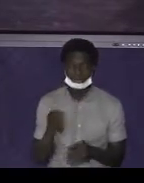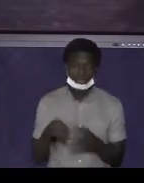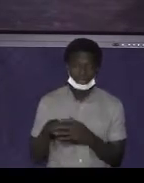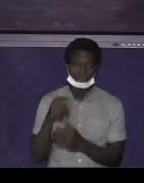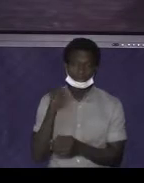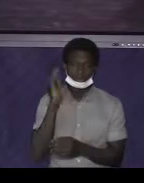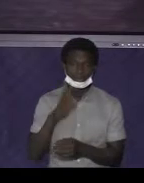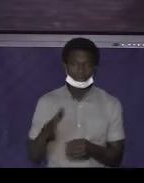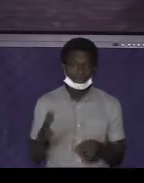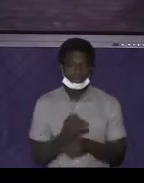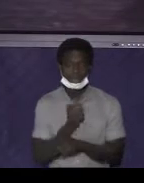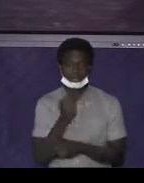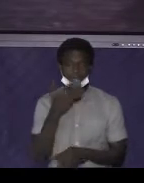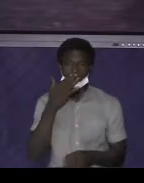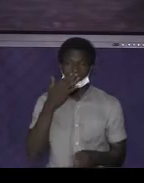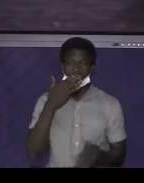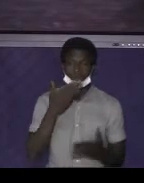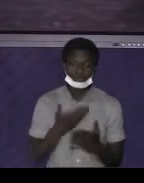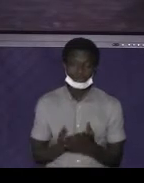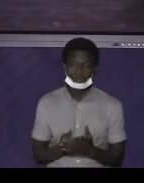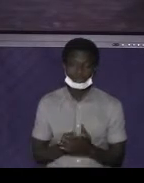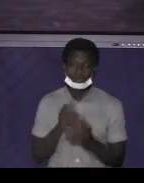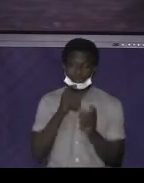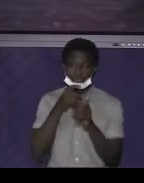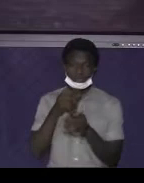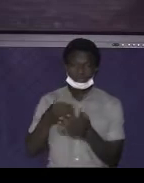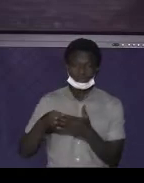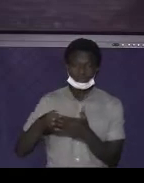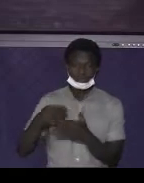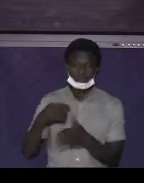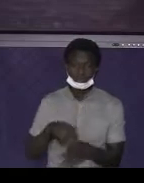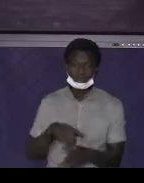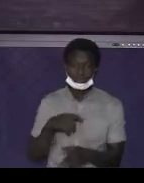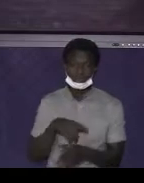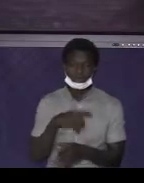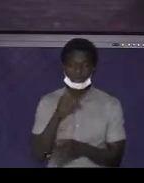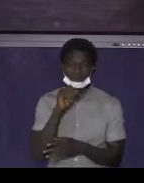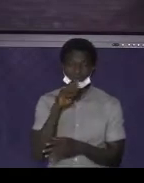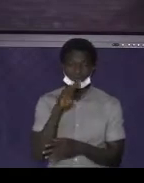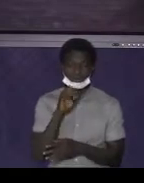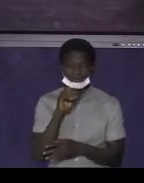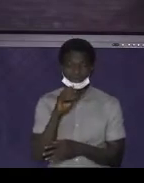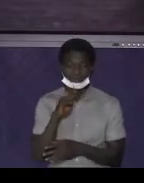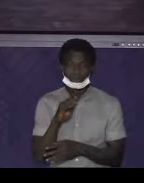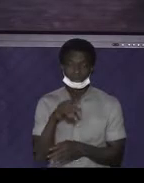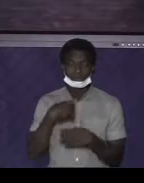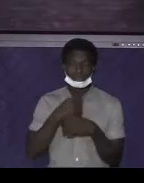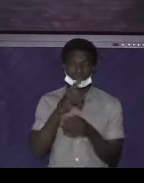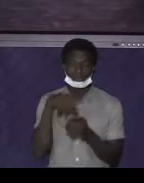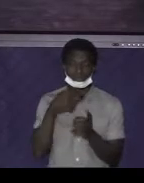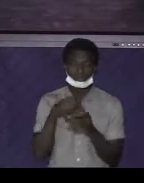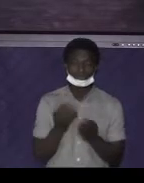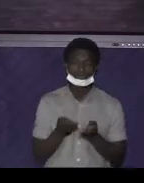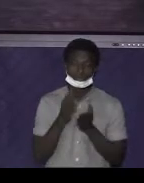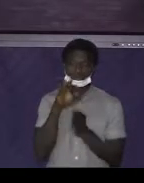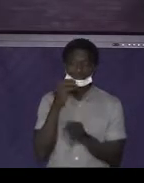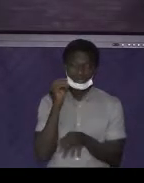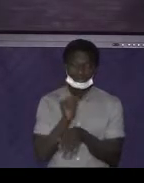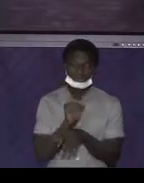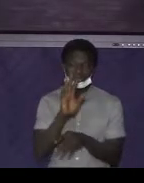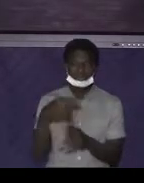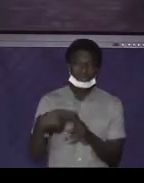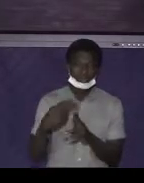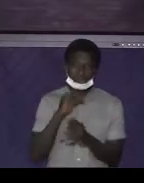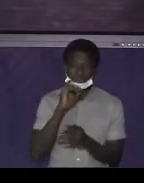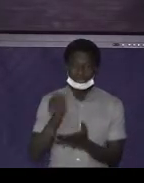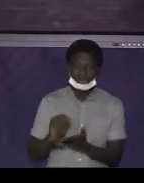gift from Lagos Suburb. So make sure when you're submitting your assignment, your name is